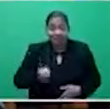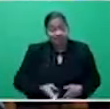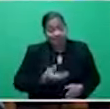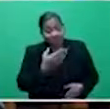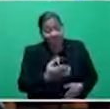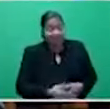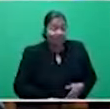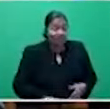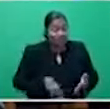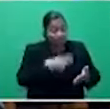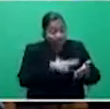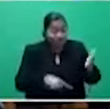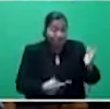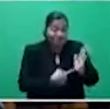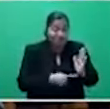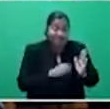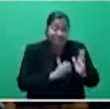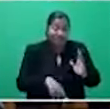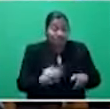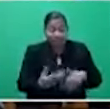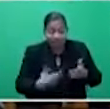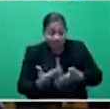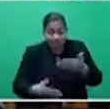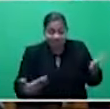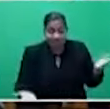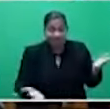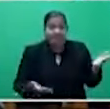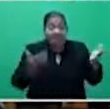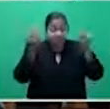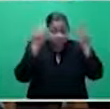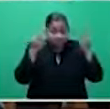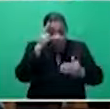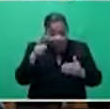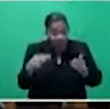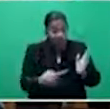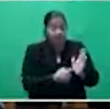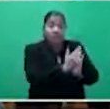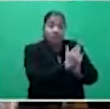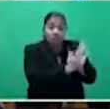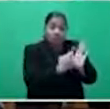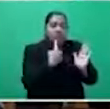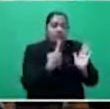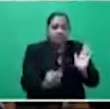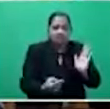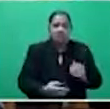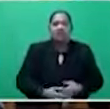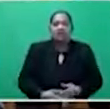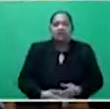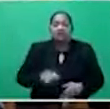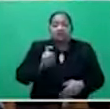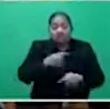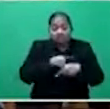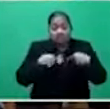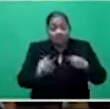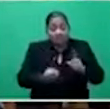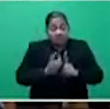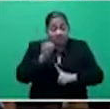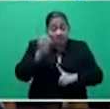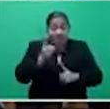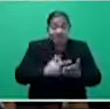political points and going on about freedom, etc., Mr. Speaker, sir, in that law, we have said that if we've got a development lease and we are